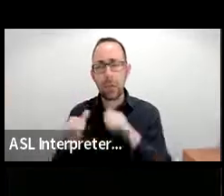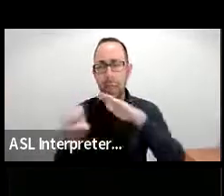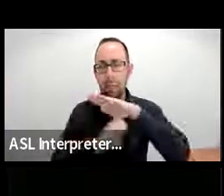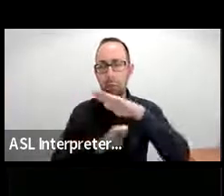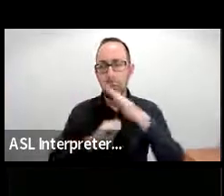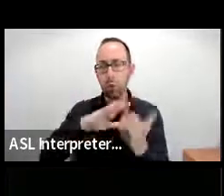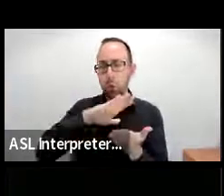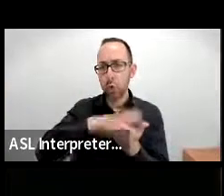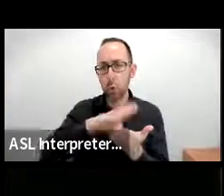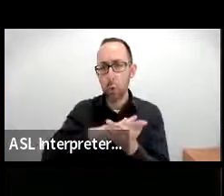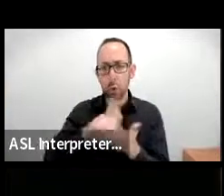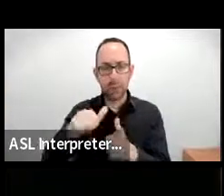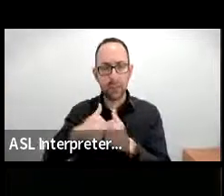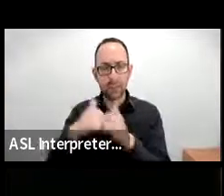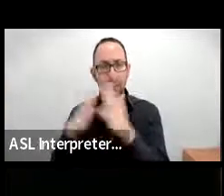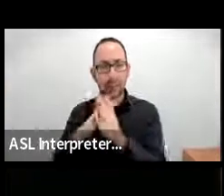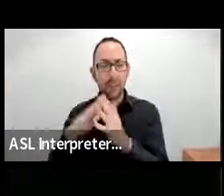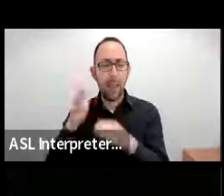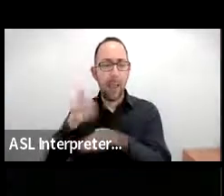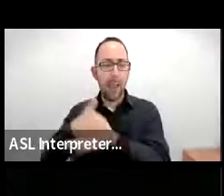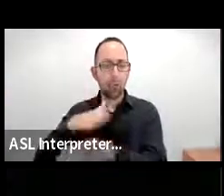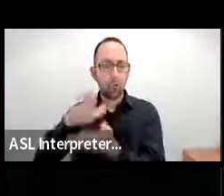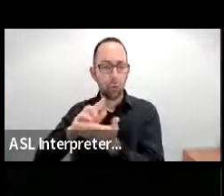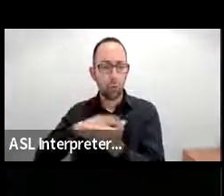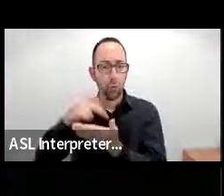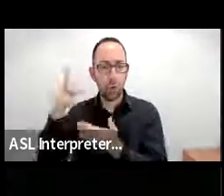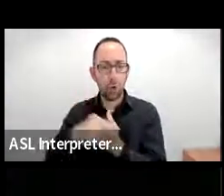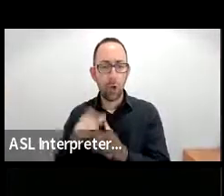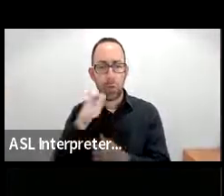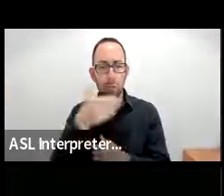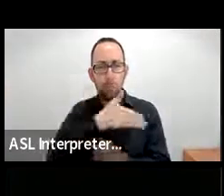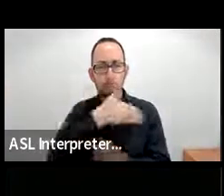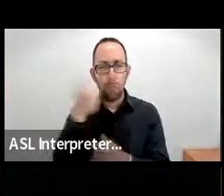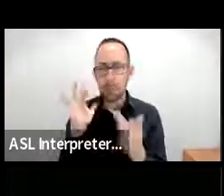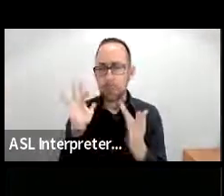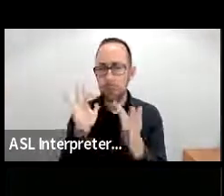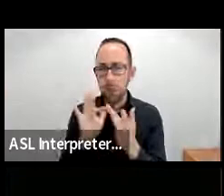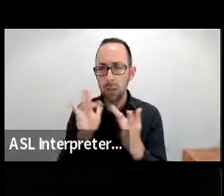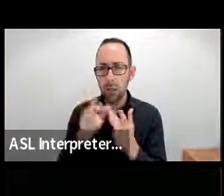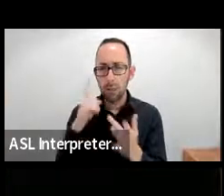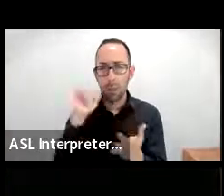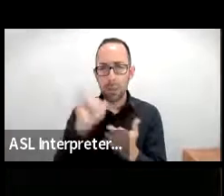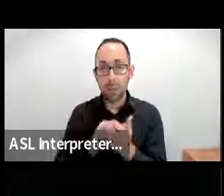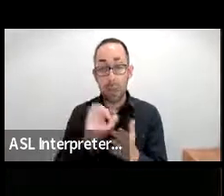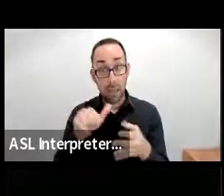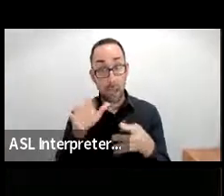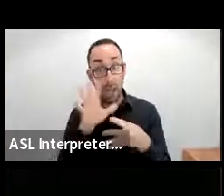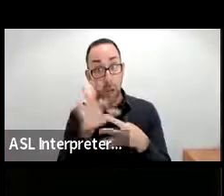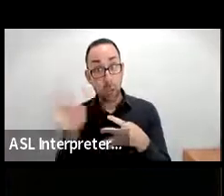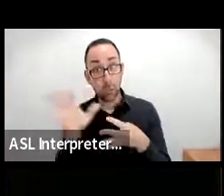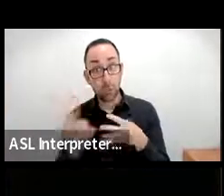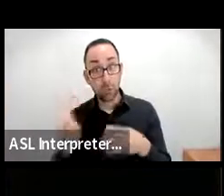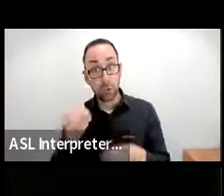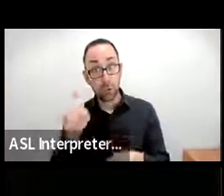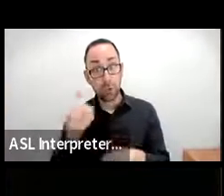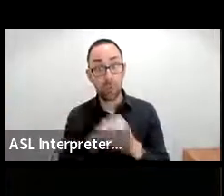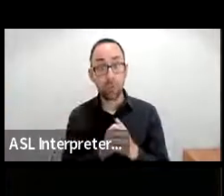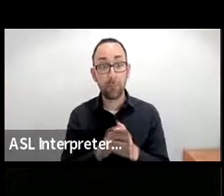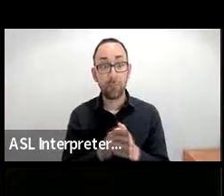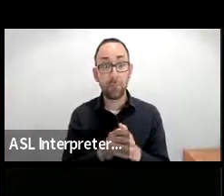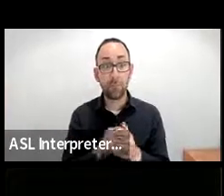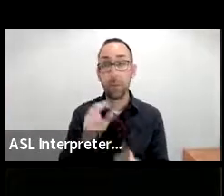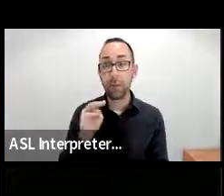set up after-school programs. Who will be the best contact, or is that an option to set up a new vendor?